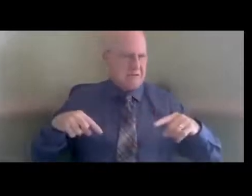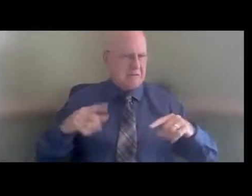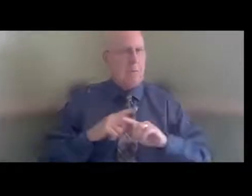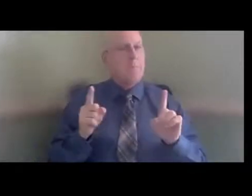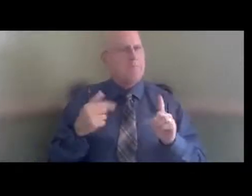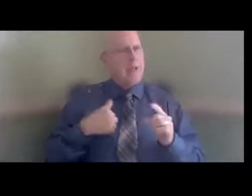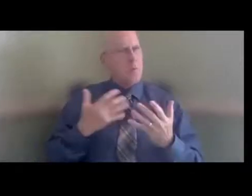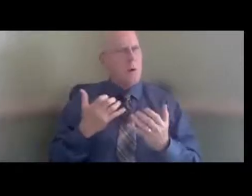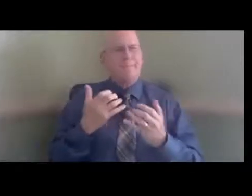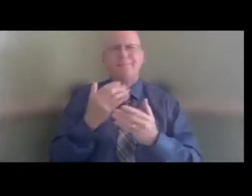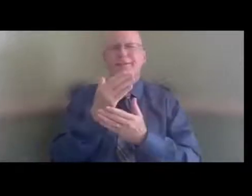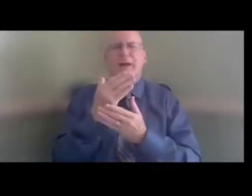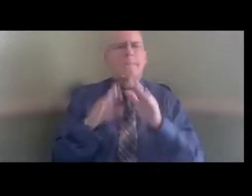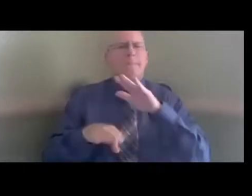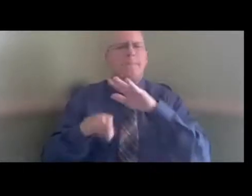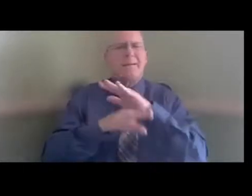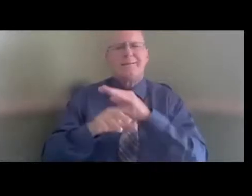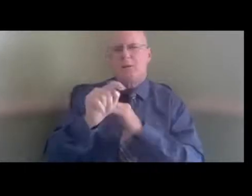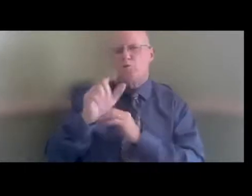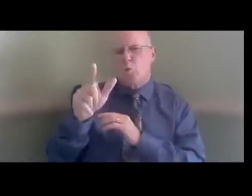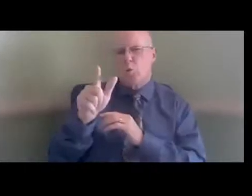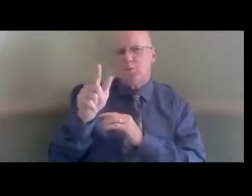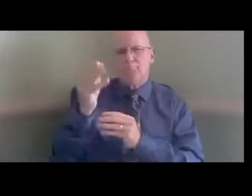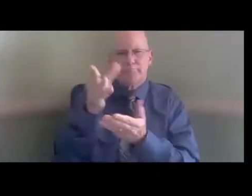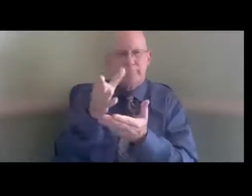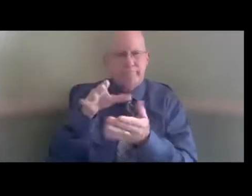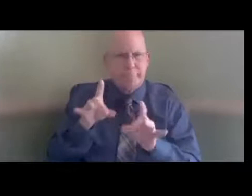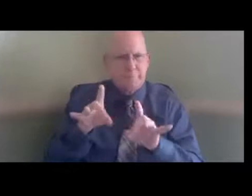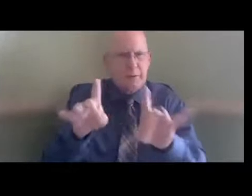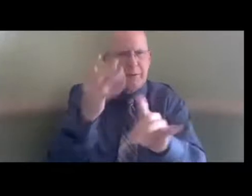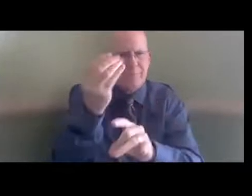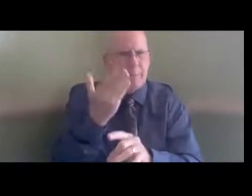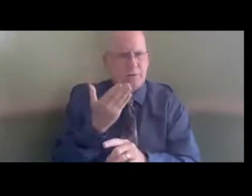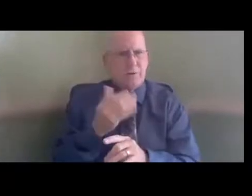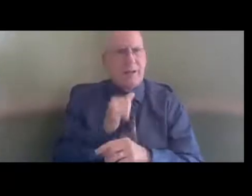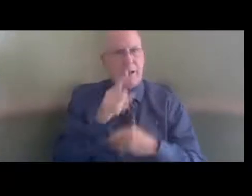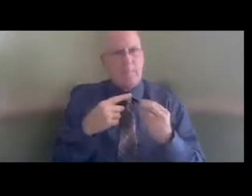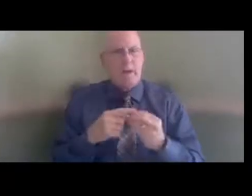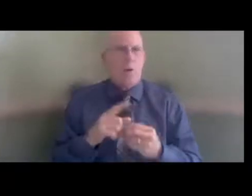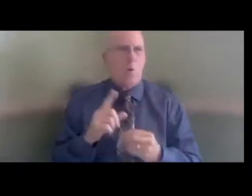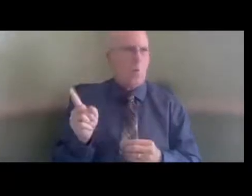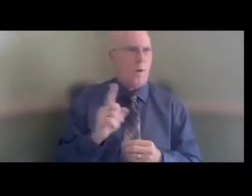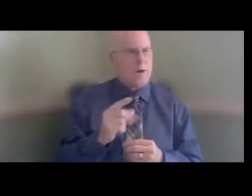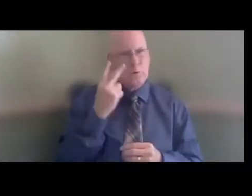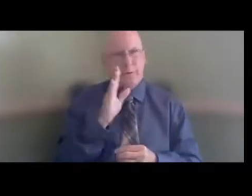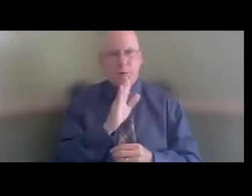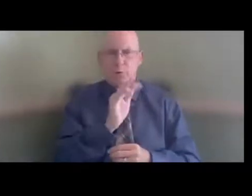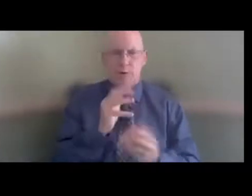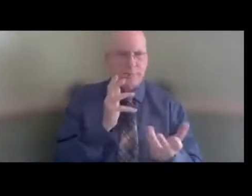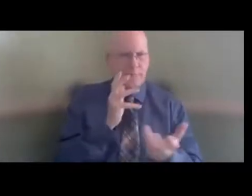a tool where you could get some of that basic information and not have all these questions about, where you really see your child fitting